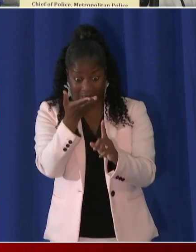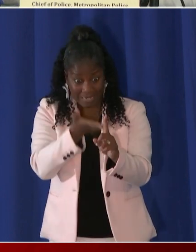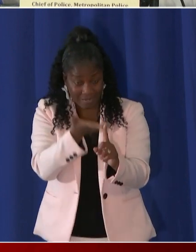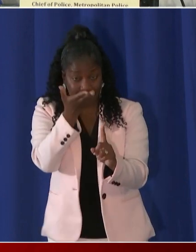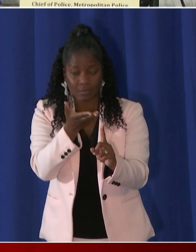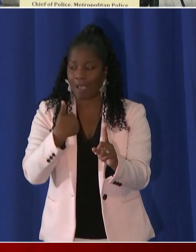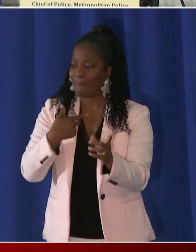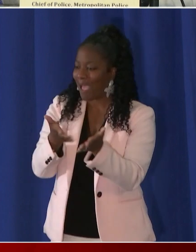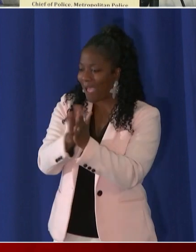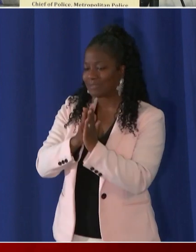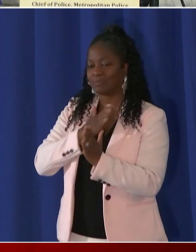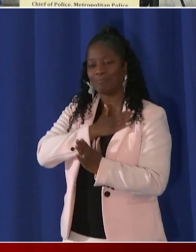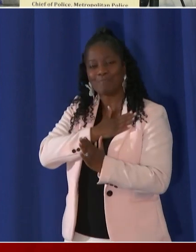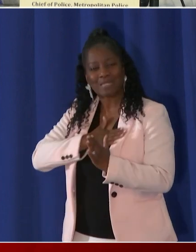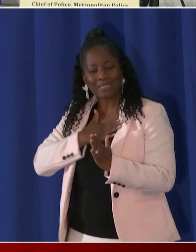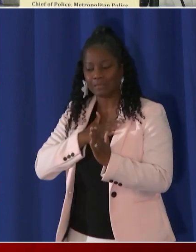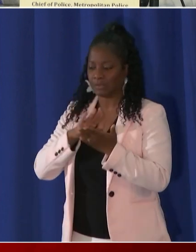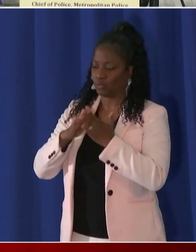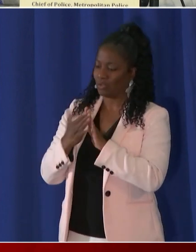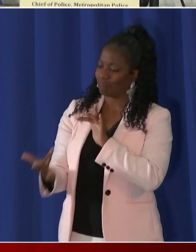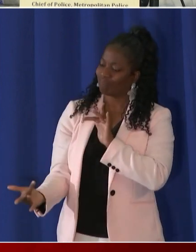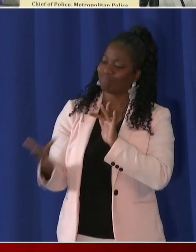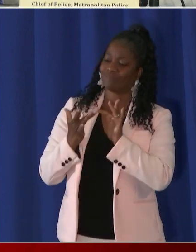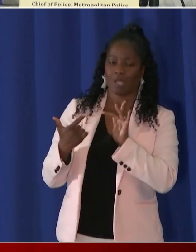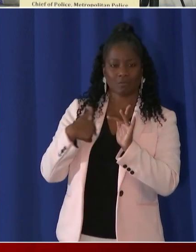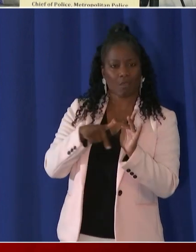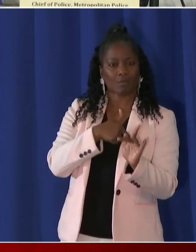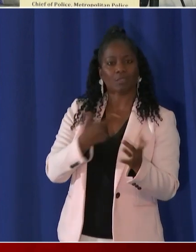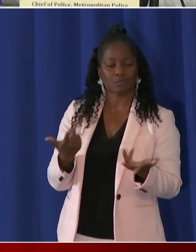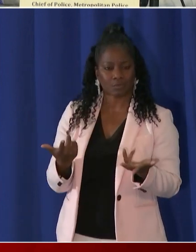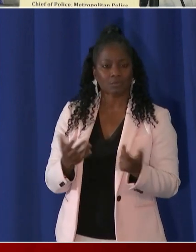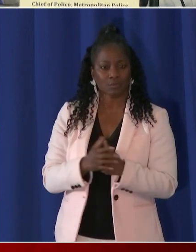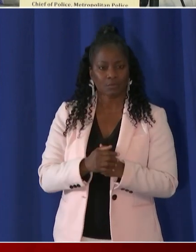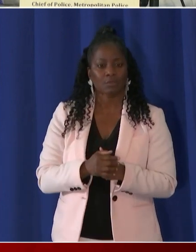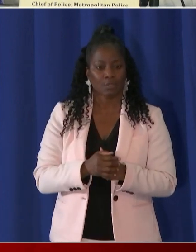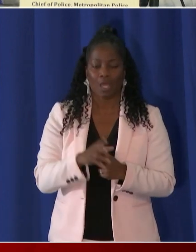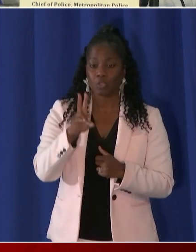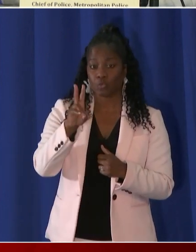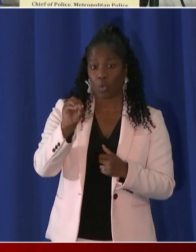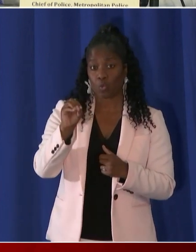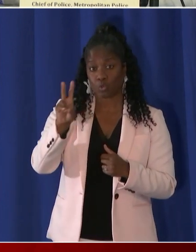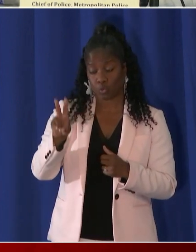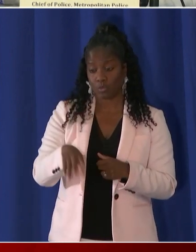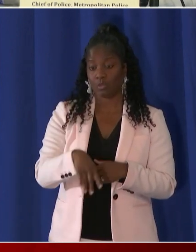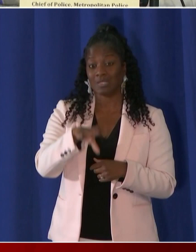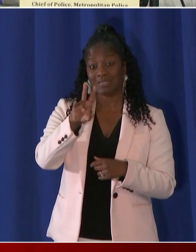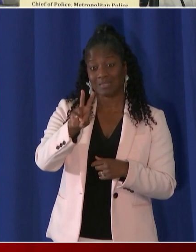is. I'm asking them to reach out to the Metropolitan Police Department and contact us at